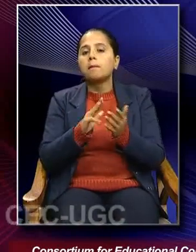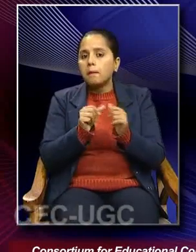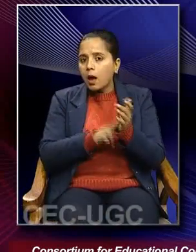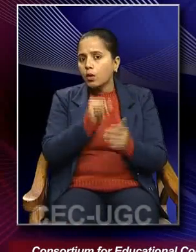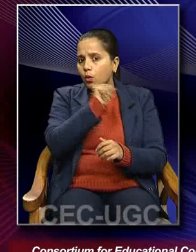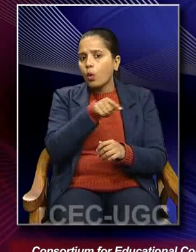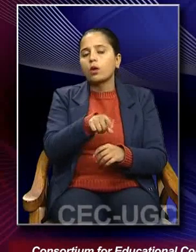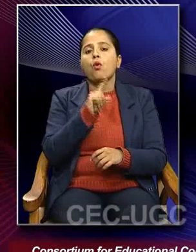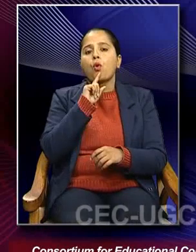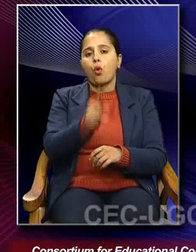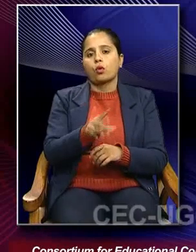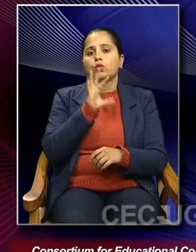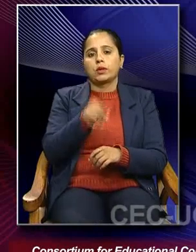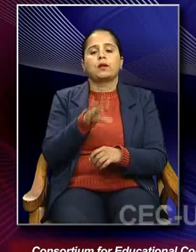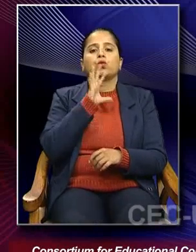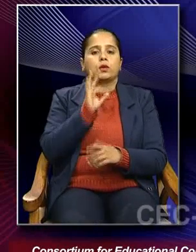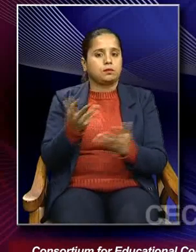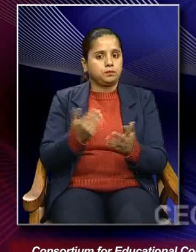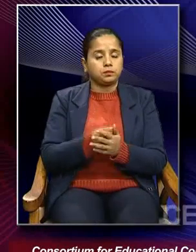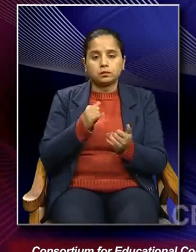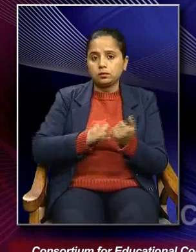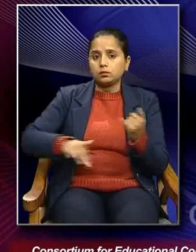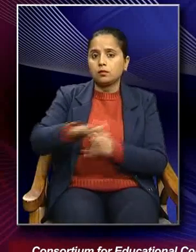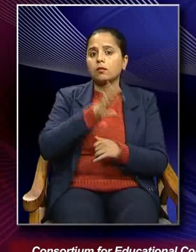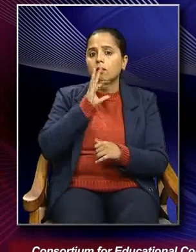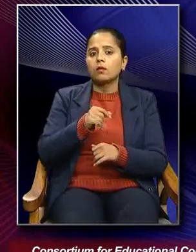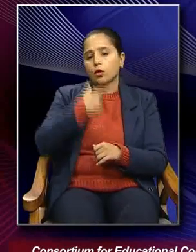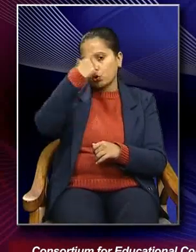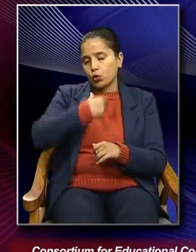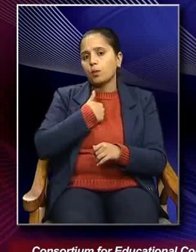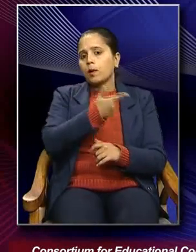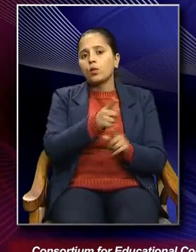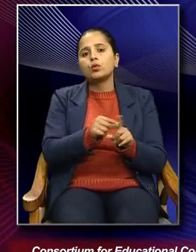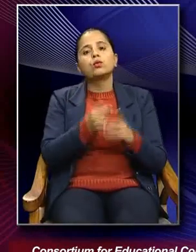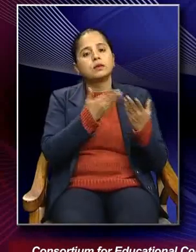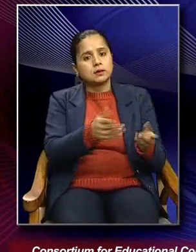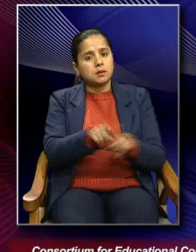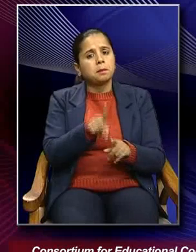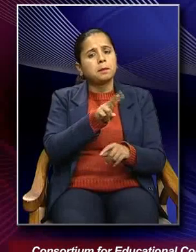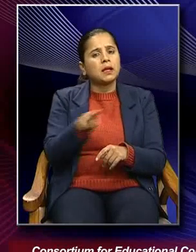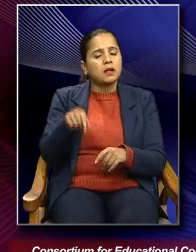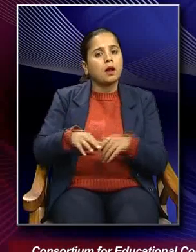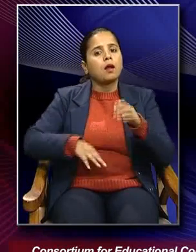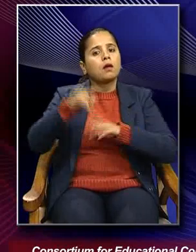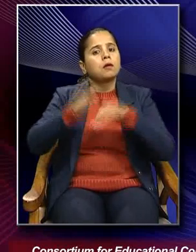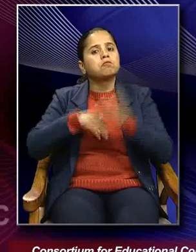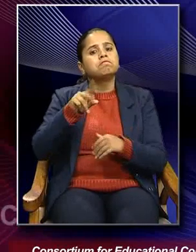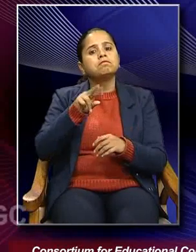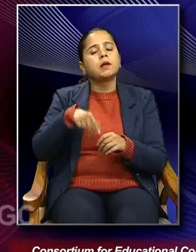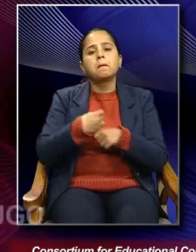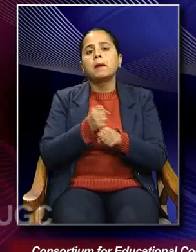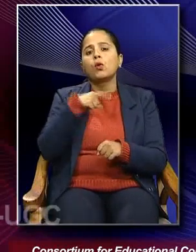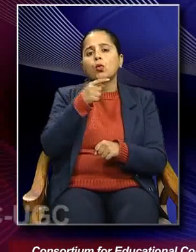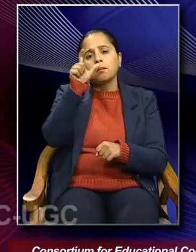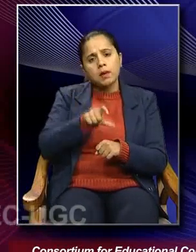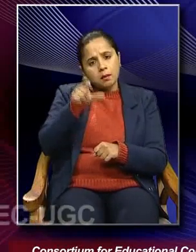reality. Social reality is human made. That's what it means when we say it's constructed. It is made by